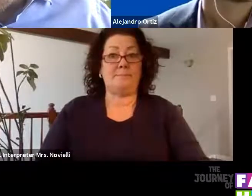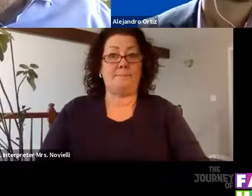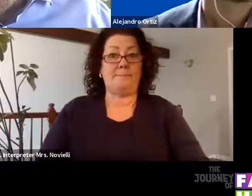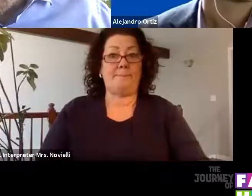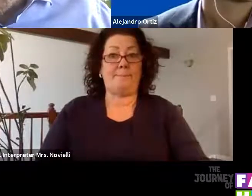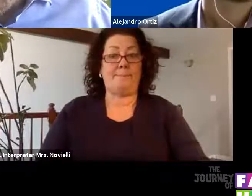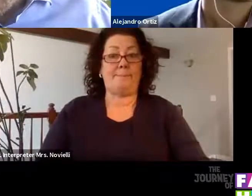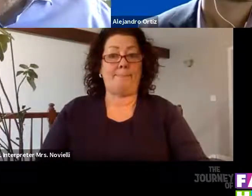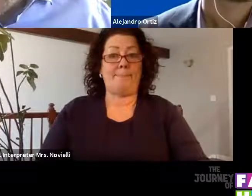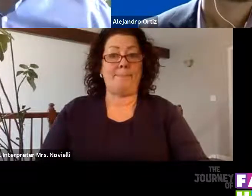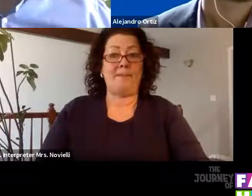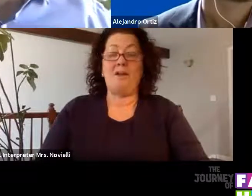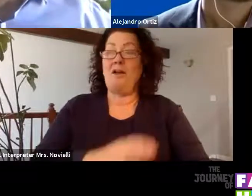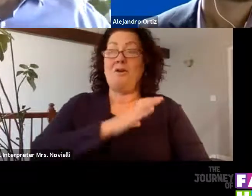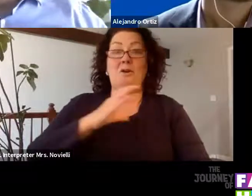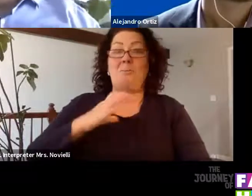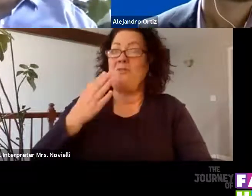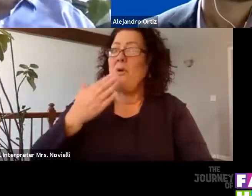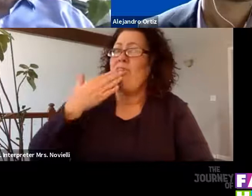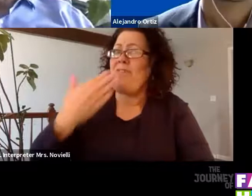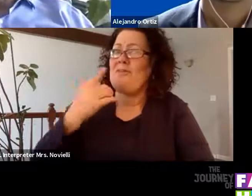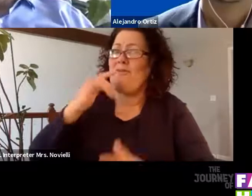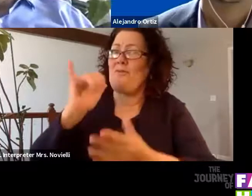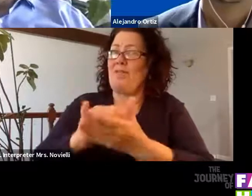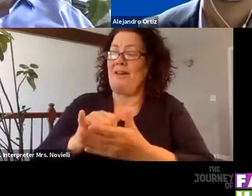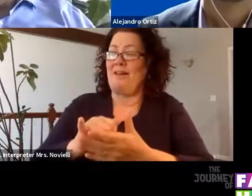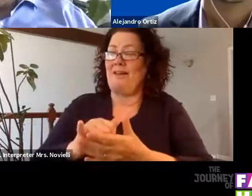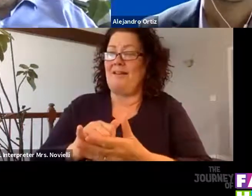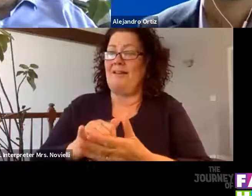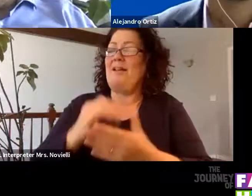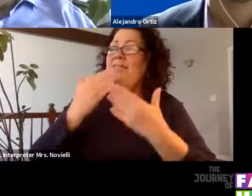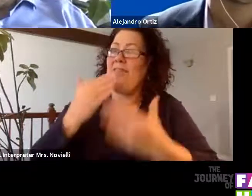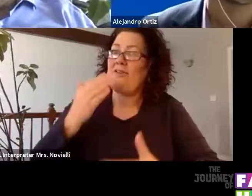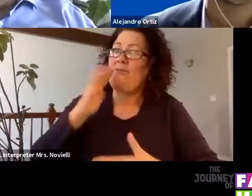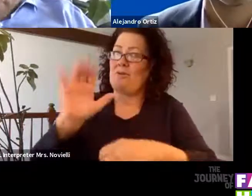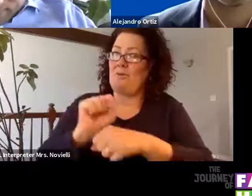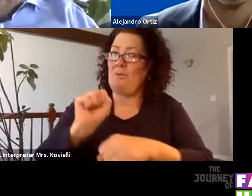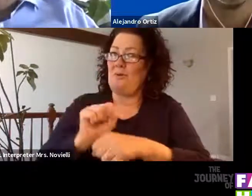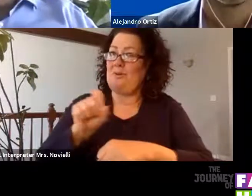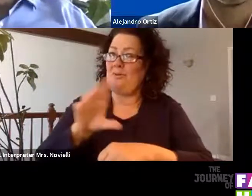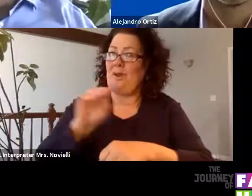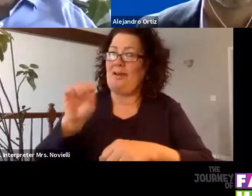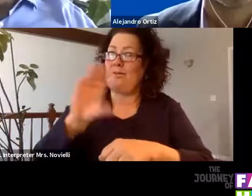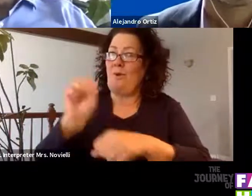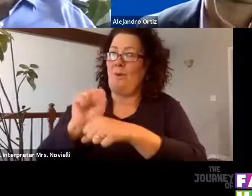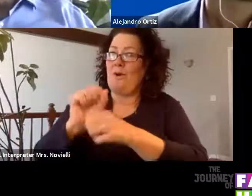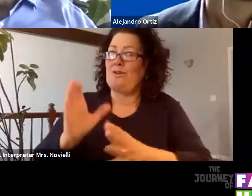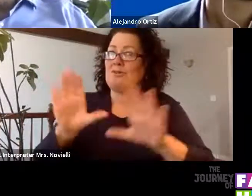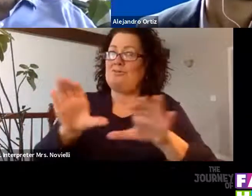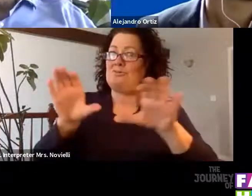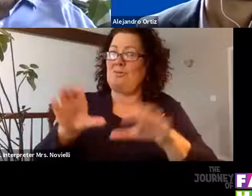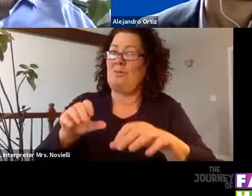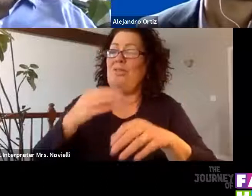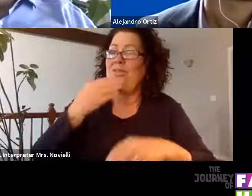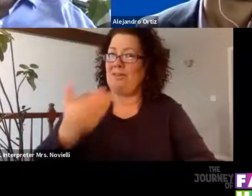I think you're. Thank you for that. You're welcome. Thank you for the work that you and your colleagues have done around this issue. And I